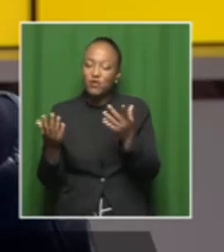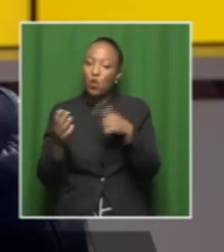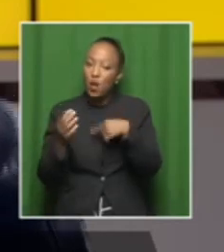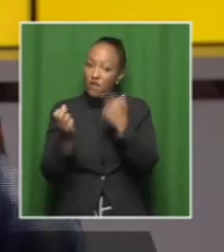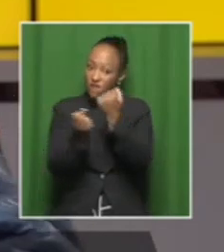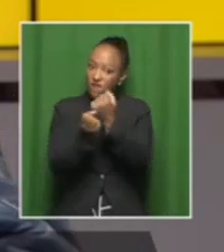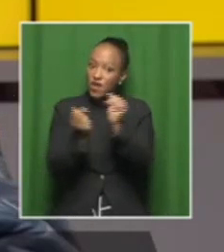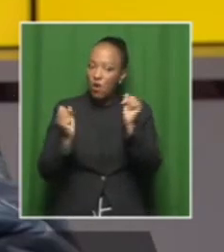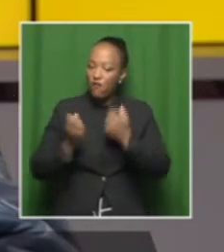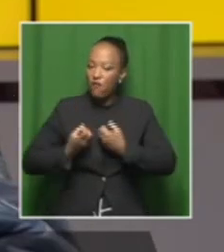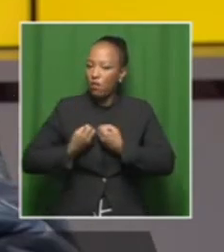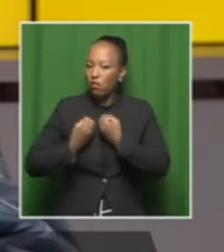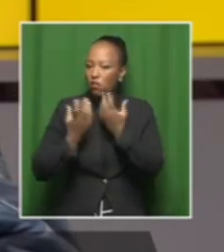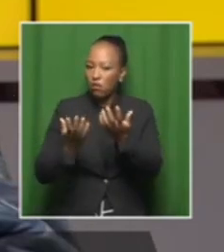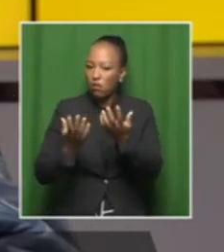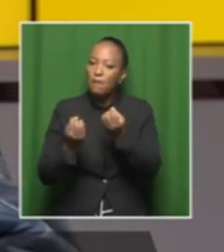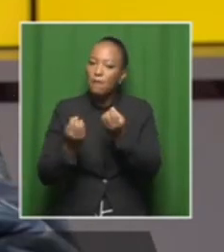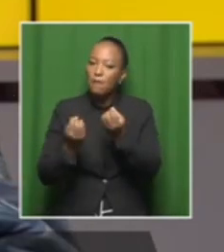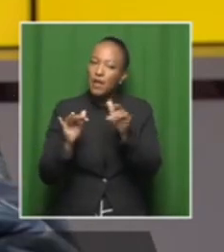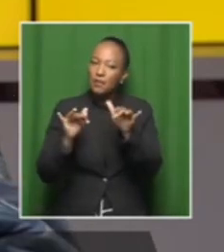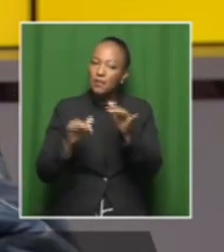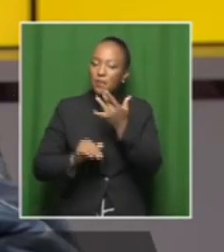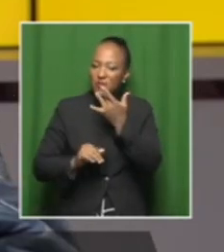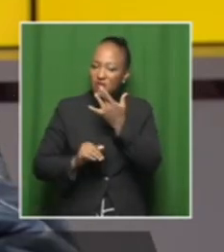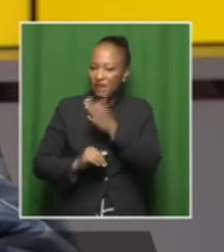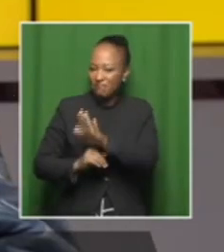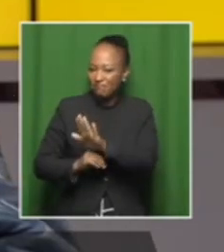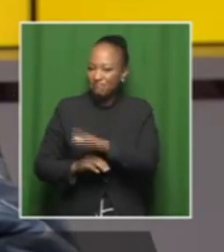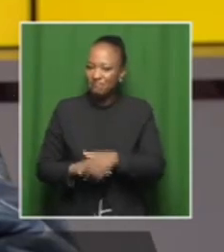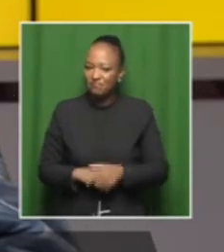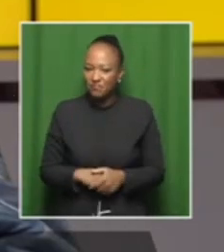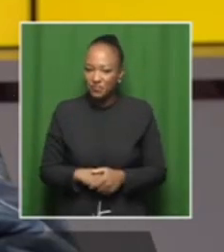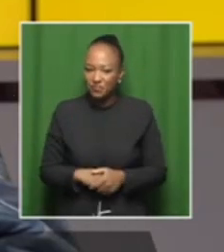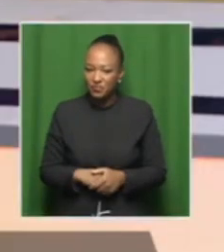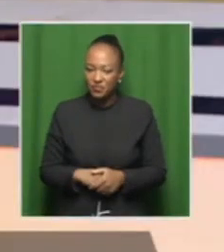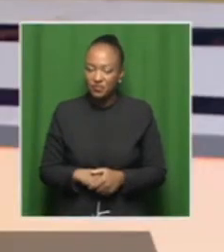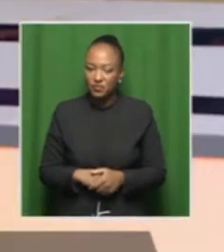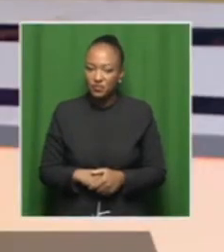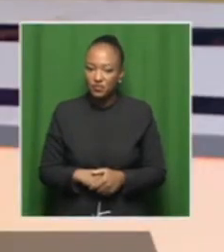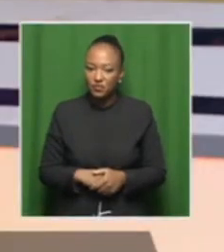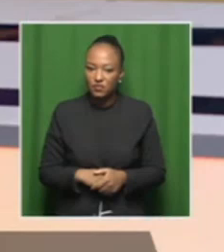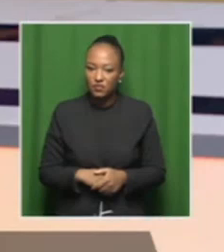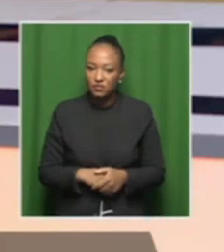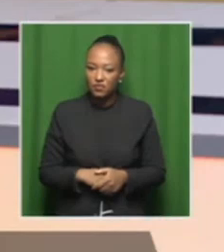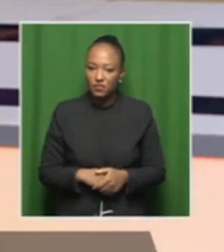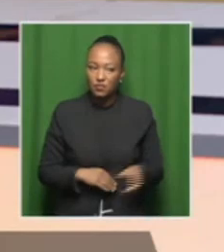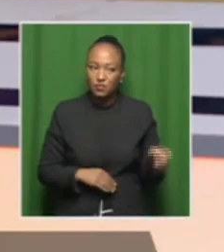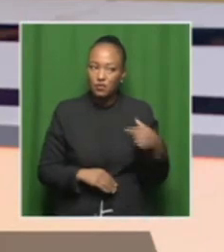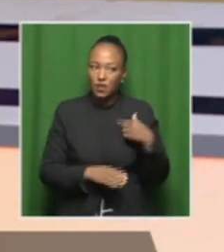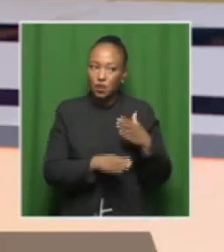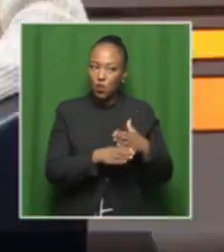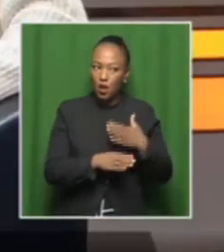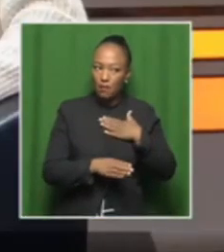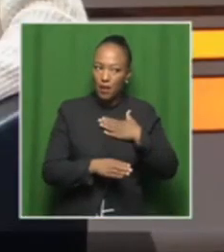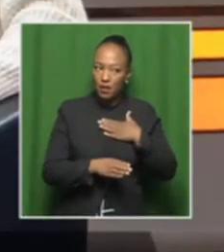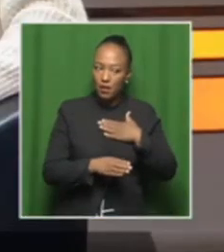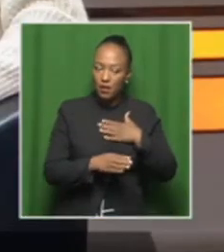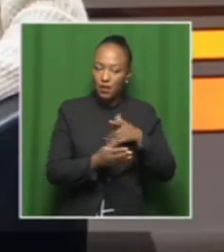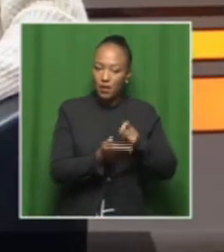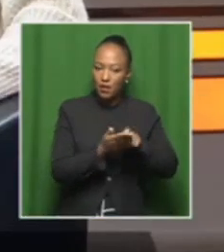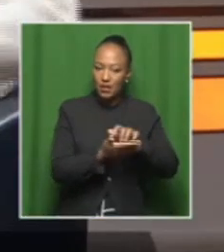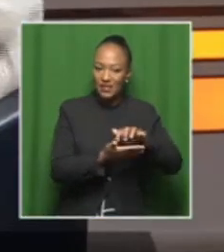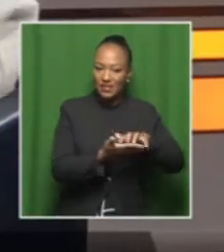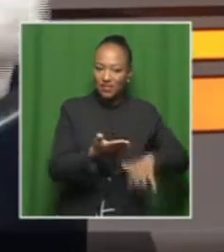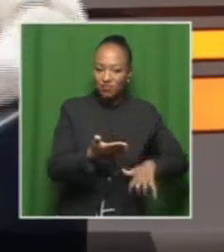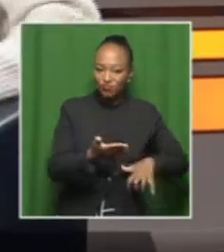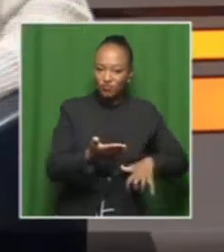of preference from people, I'd like to believe, yeah. Chief, are you saying the work that I do is staged? It